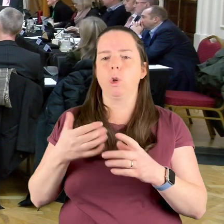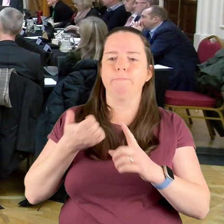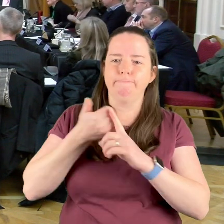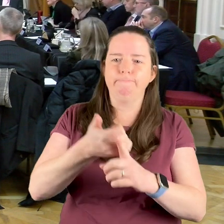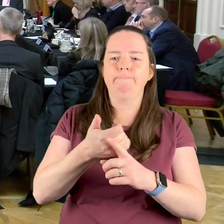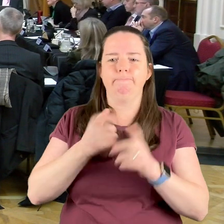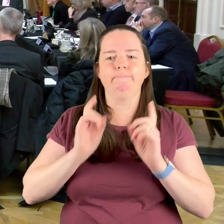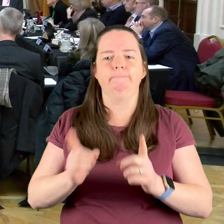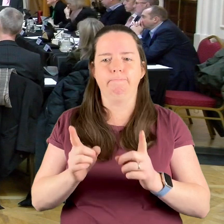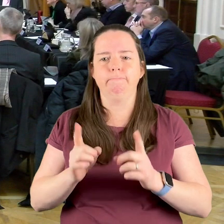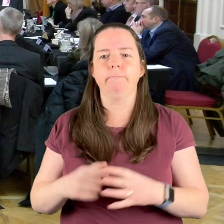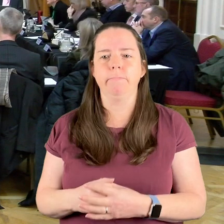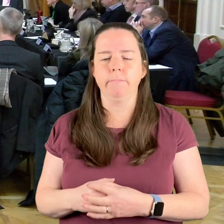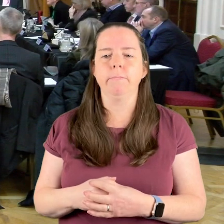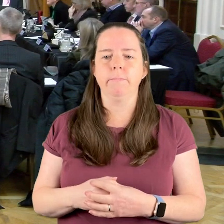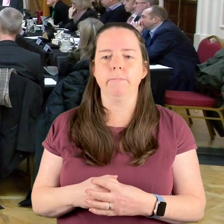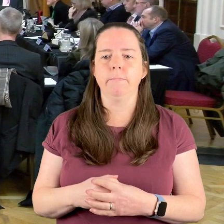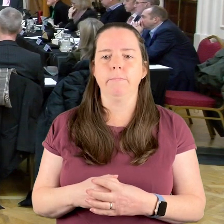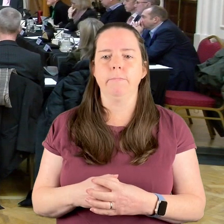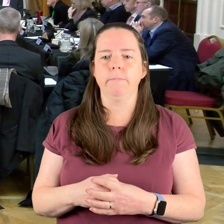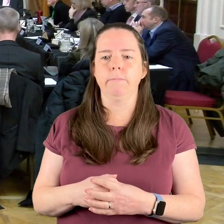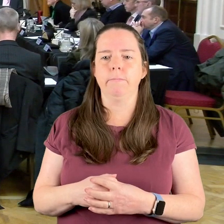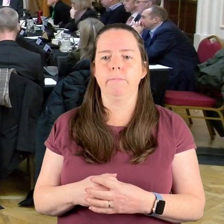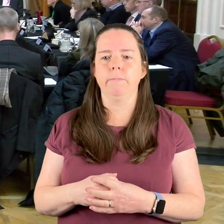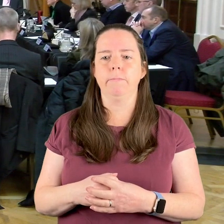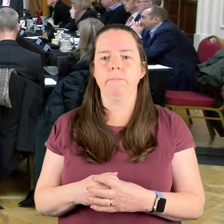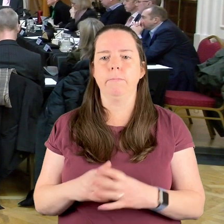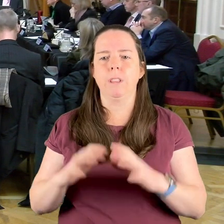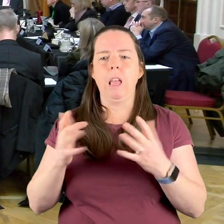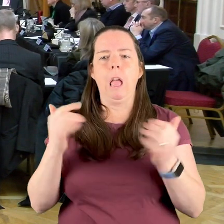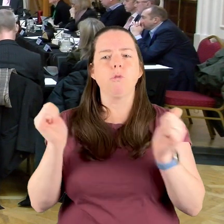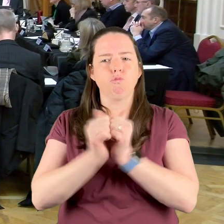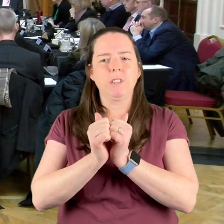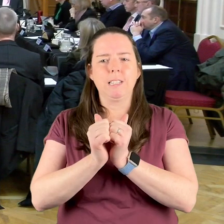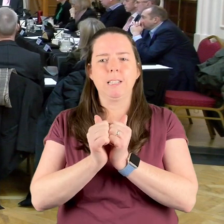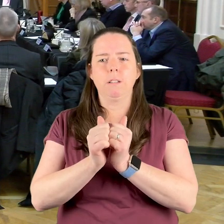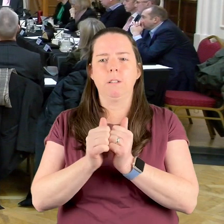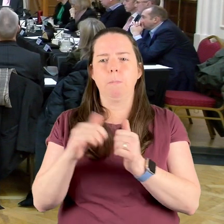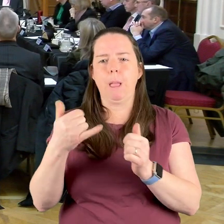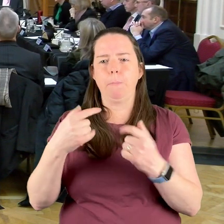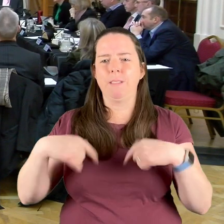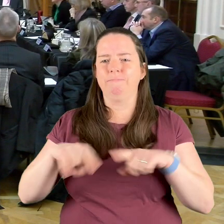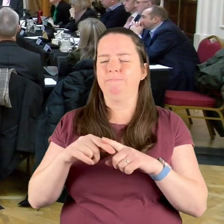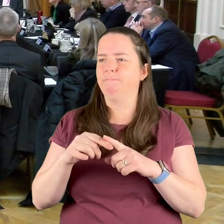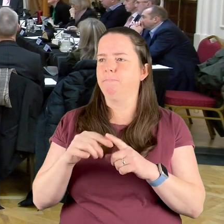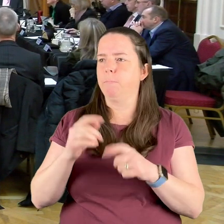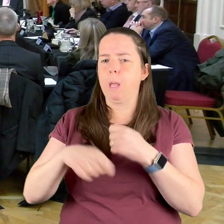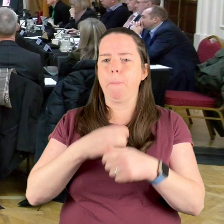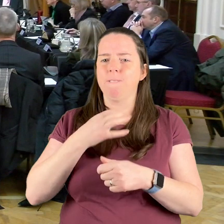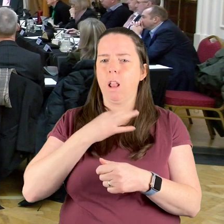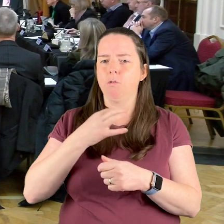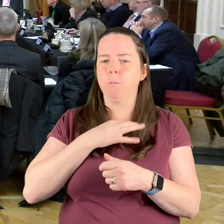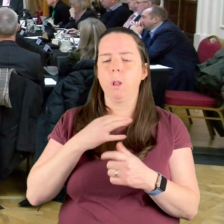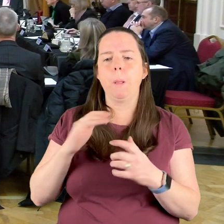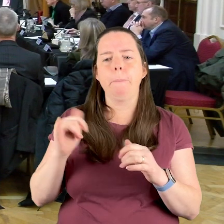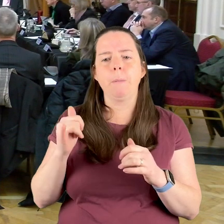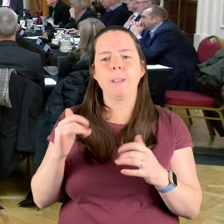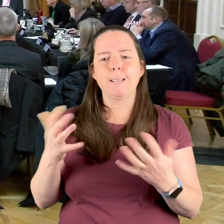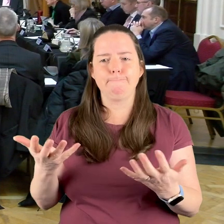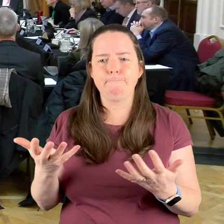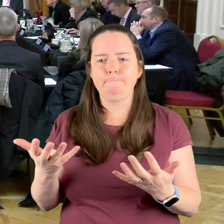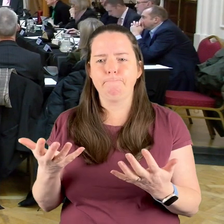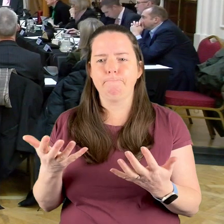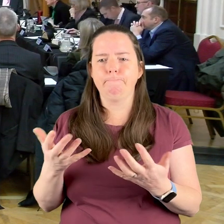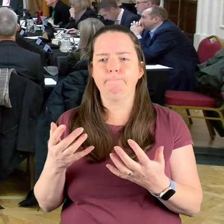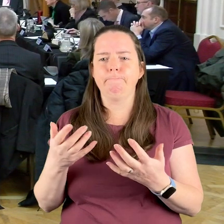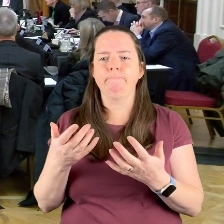big one that we might want to probably thrive on. Totally agree on in terms of maybe making ourselves vulnerable, probably bringing not